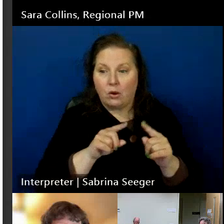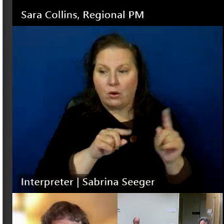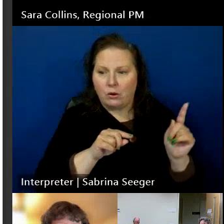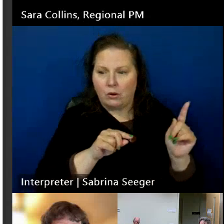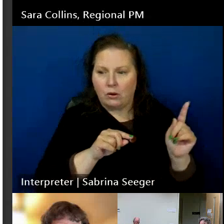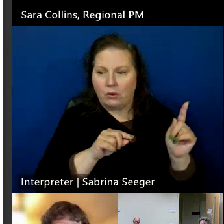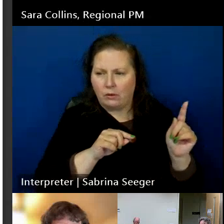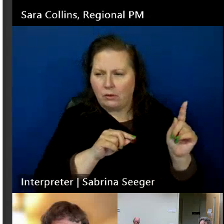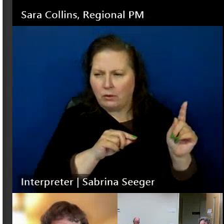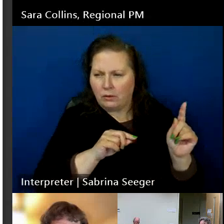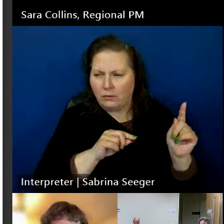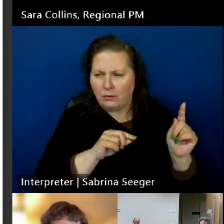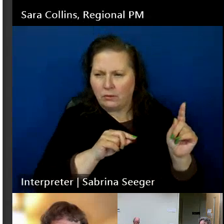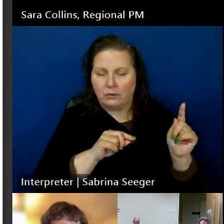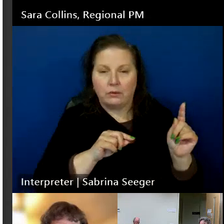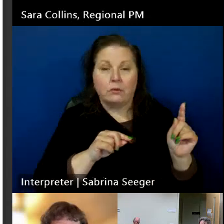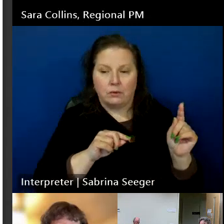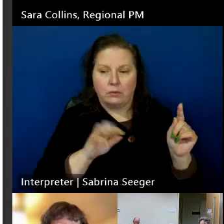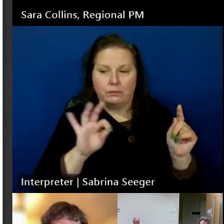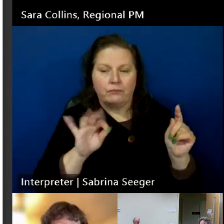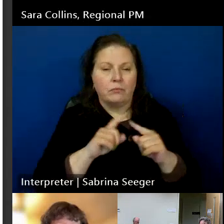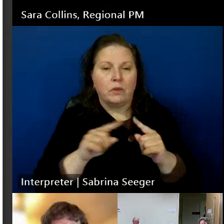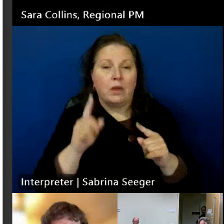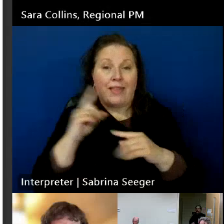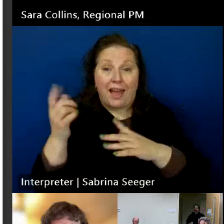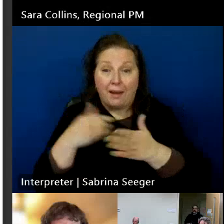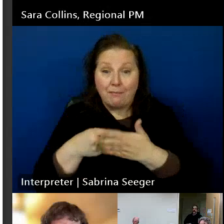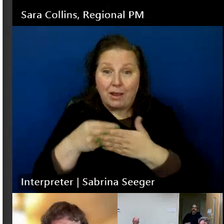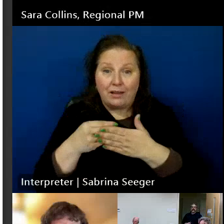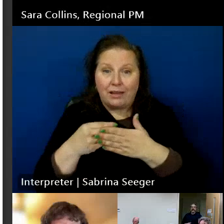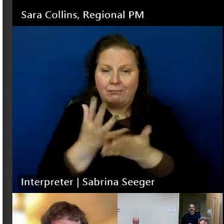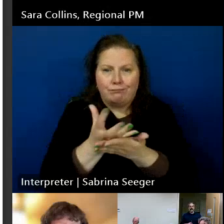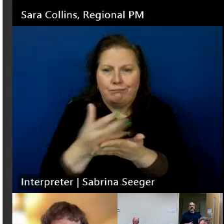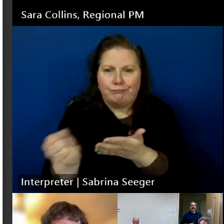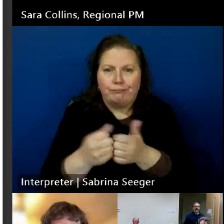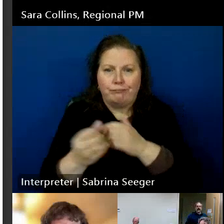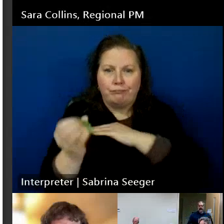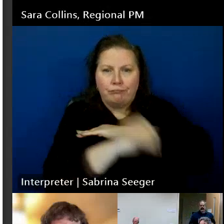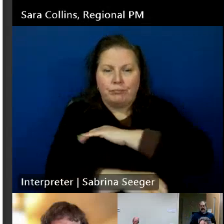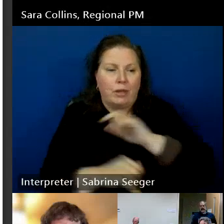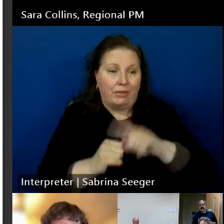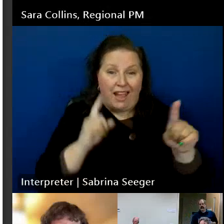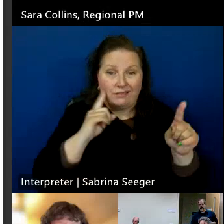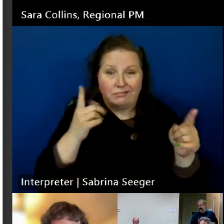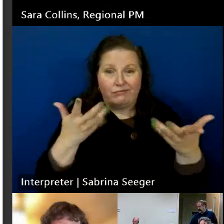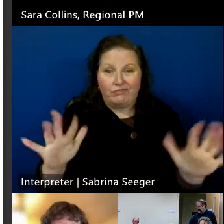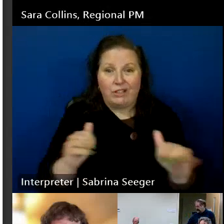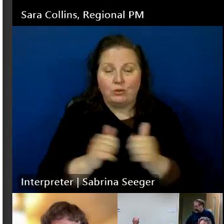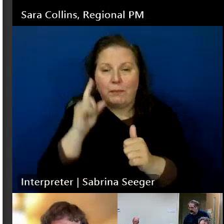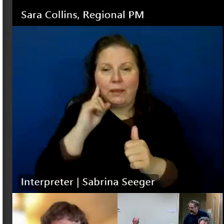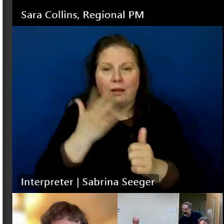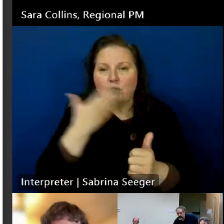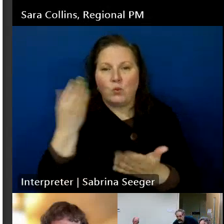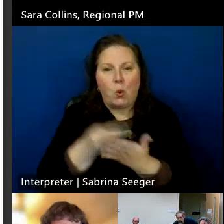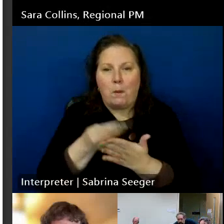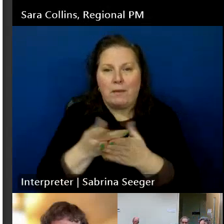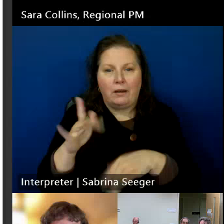level is sunsetting due to lack of funding. That program provided